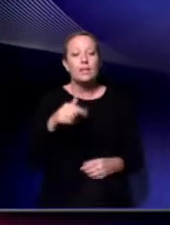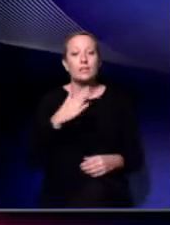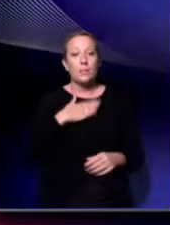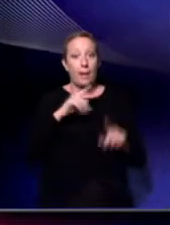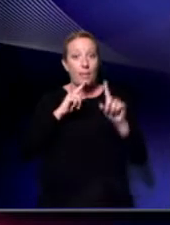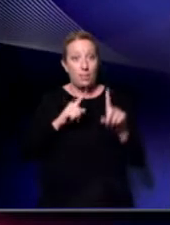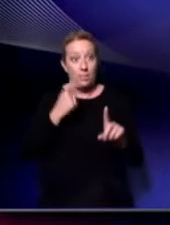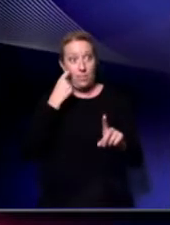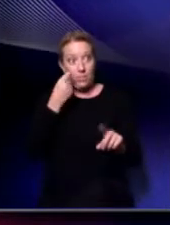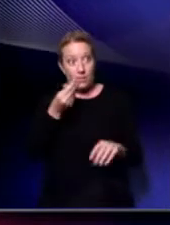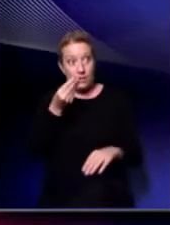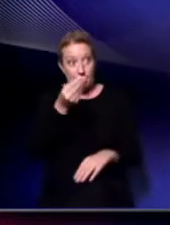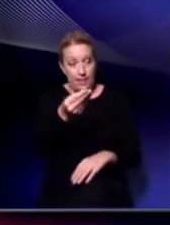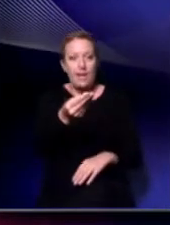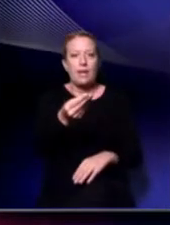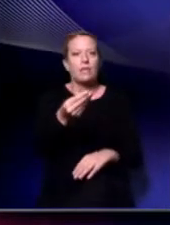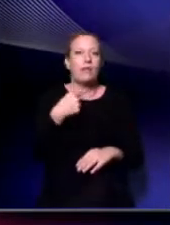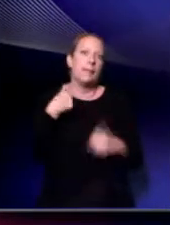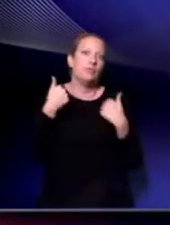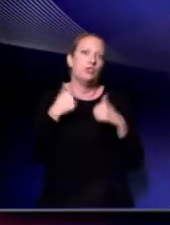do. Again,